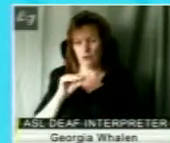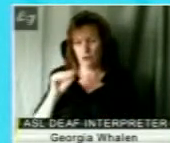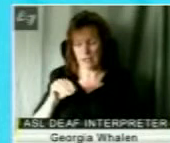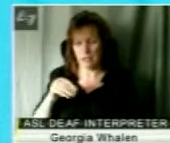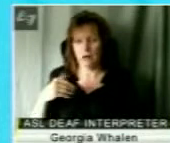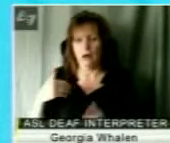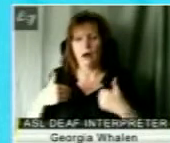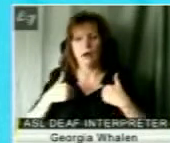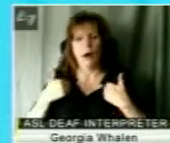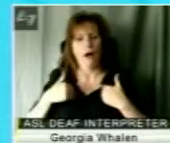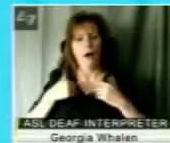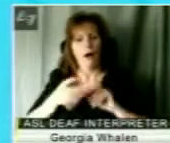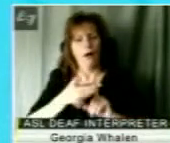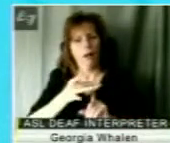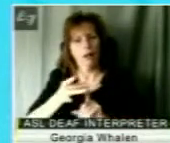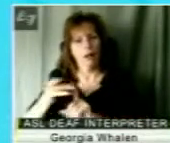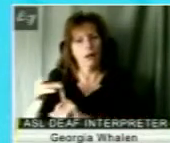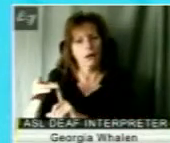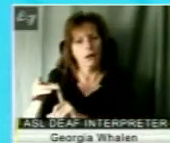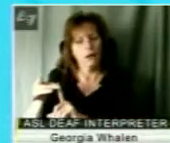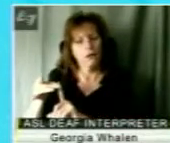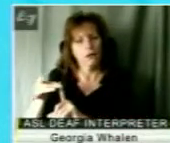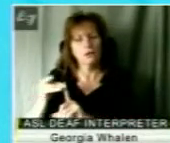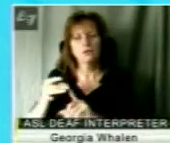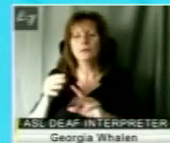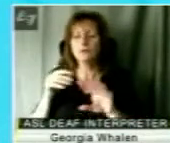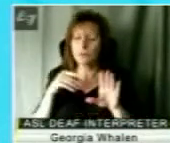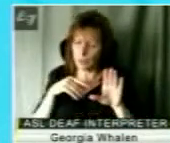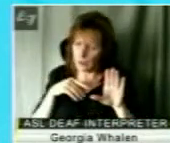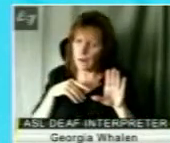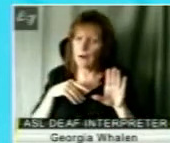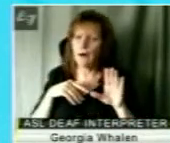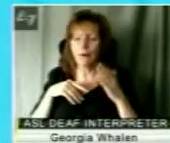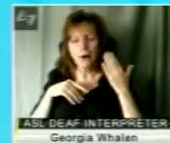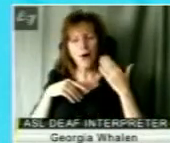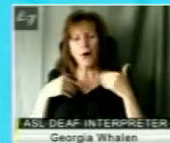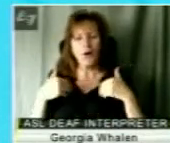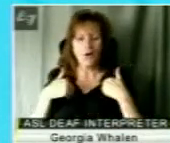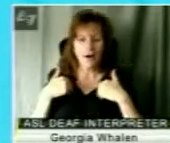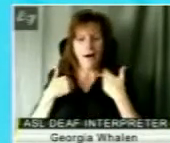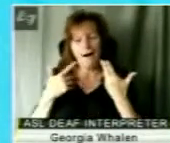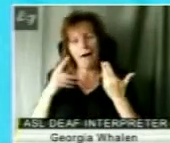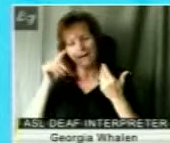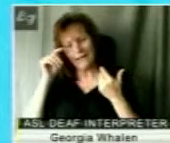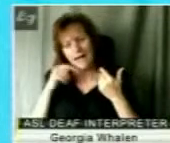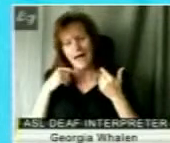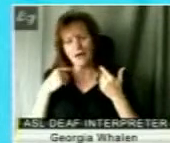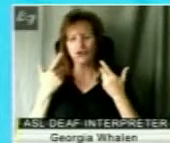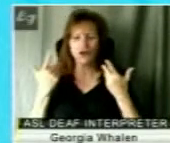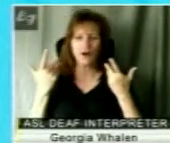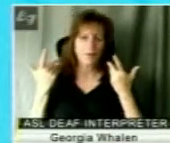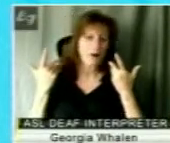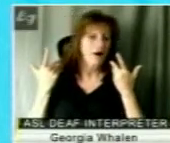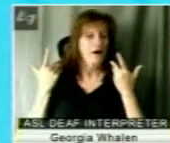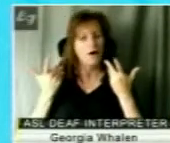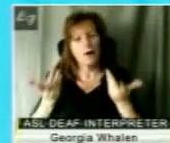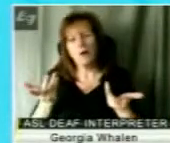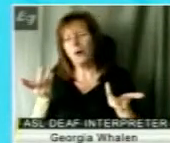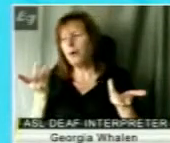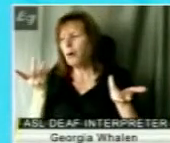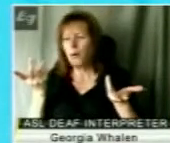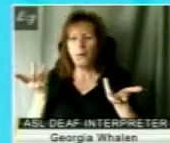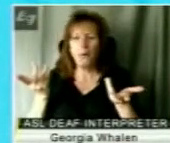shift. We know as younger, older adolescents and younger adults, they tend to be in a sort of stage of life where they're a little bit